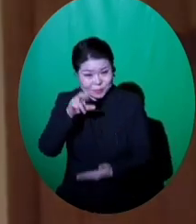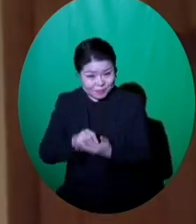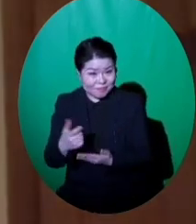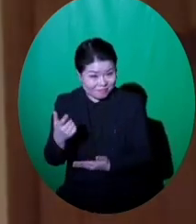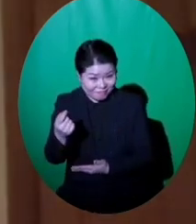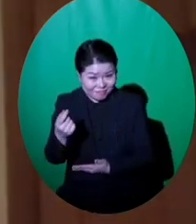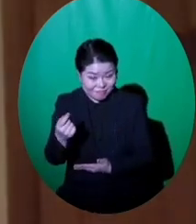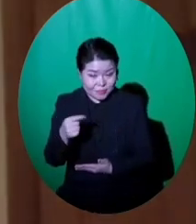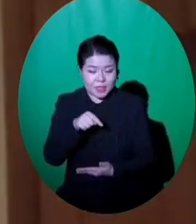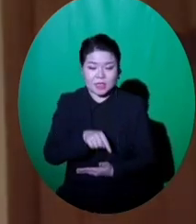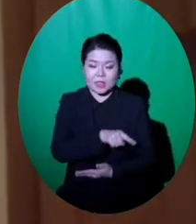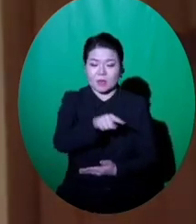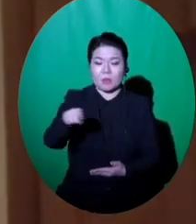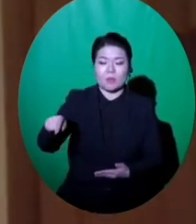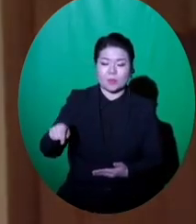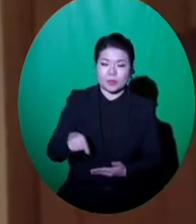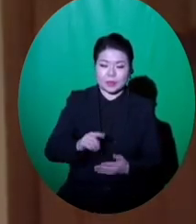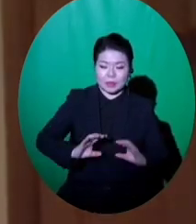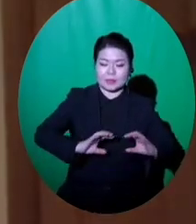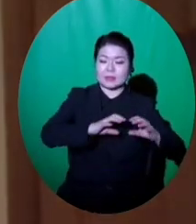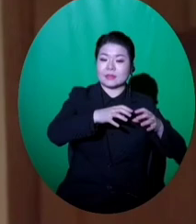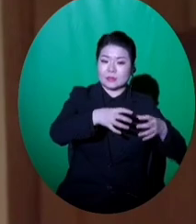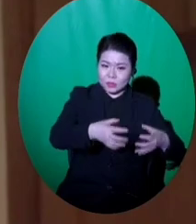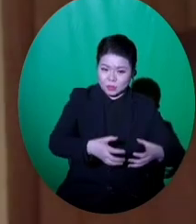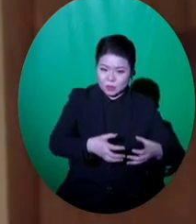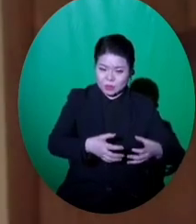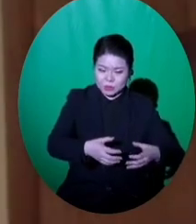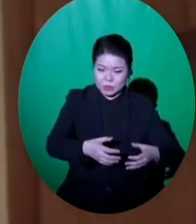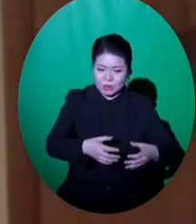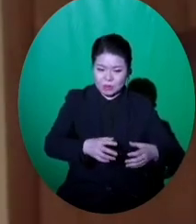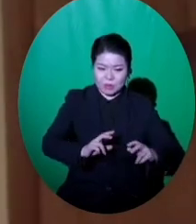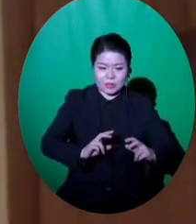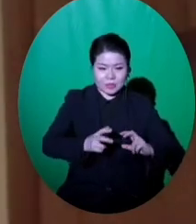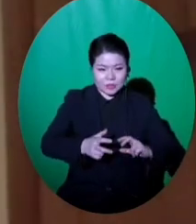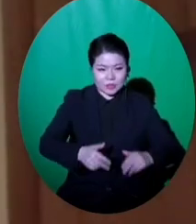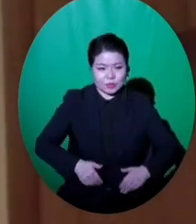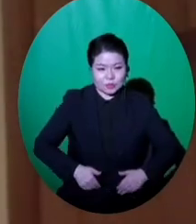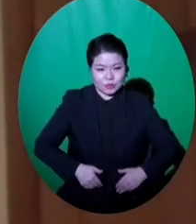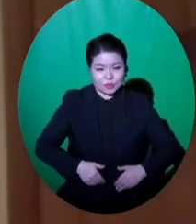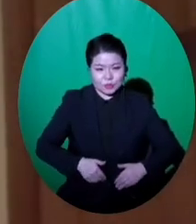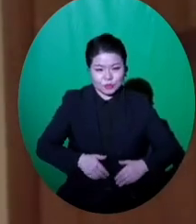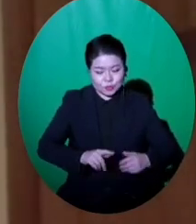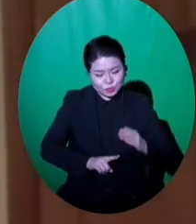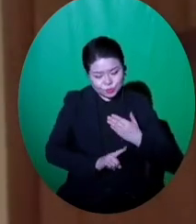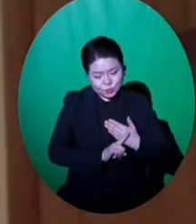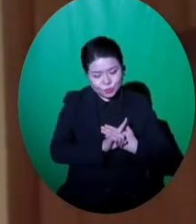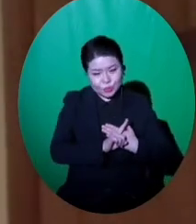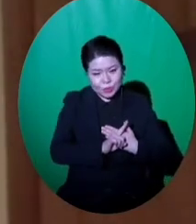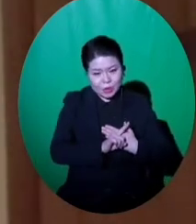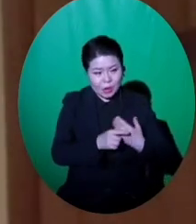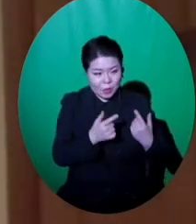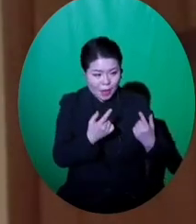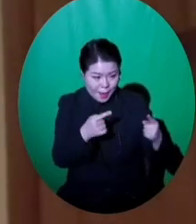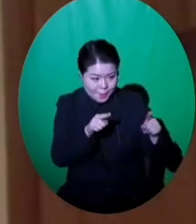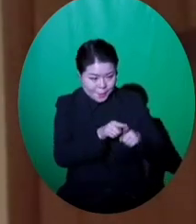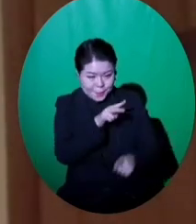about global warming, we should think about social cooling, or I don't know. So let's put